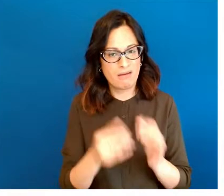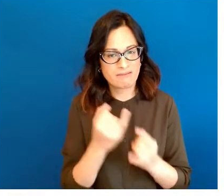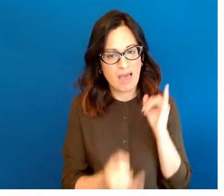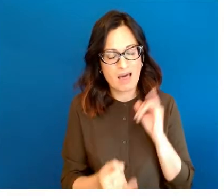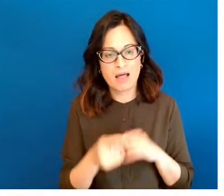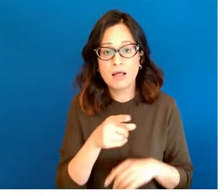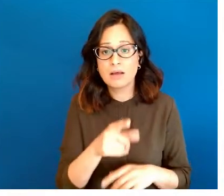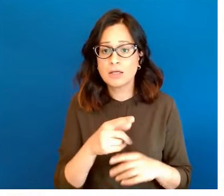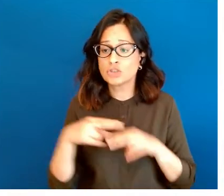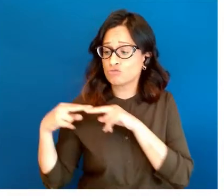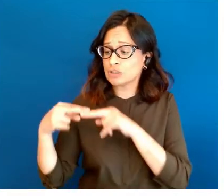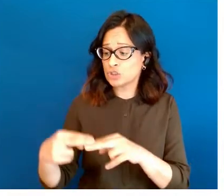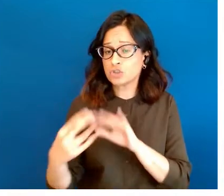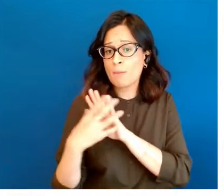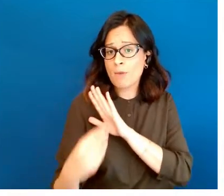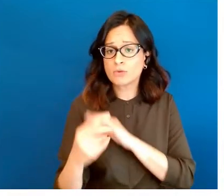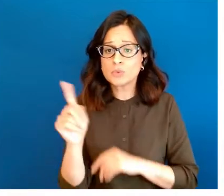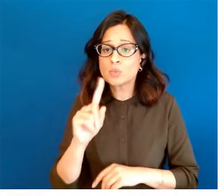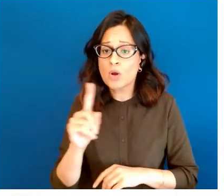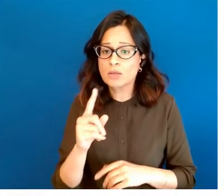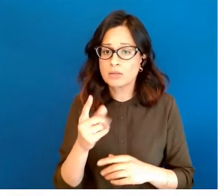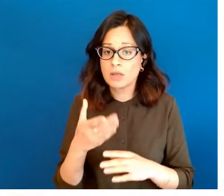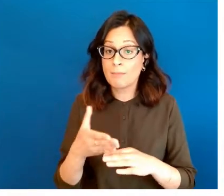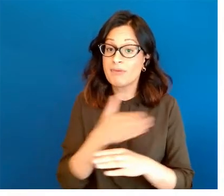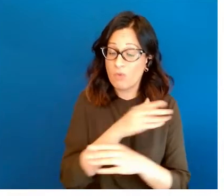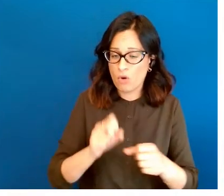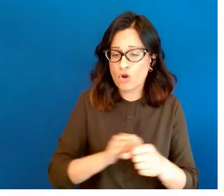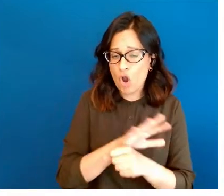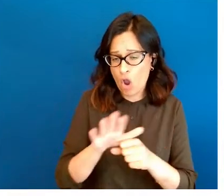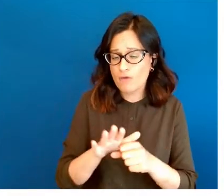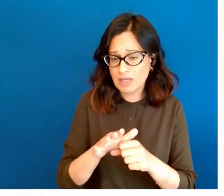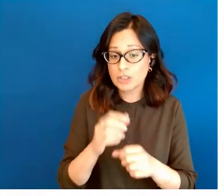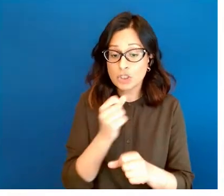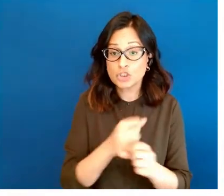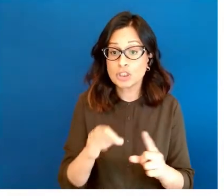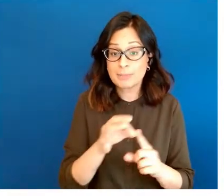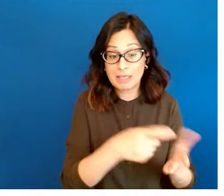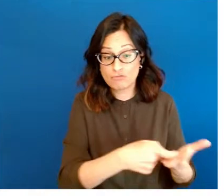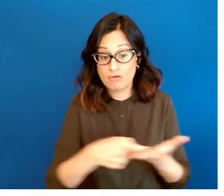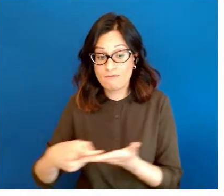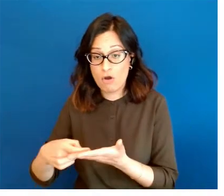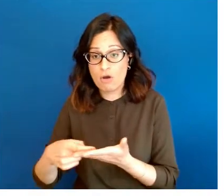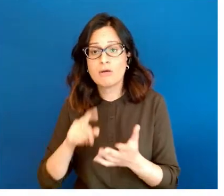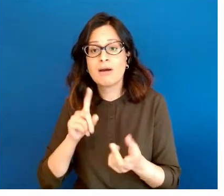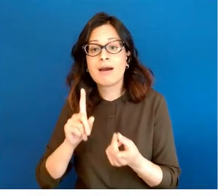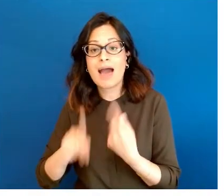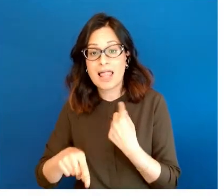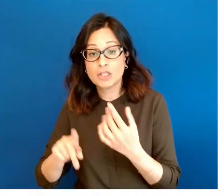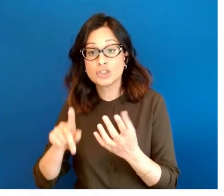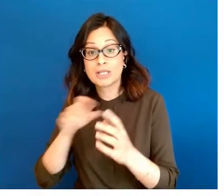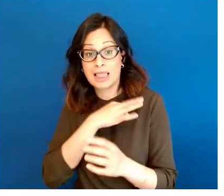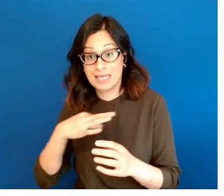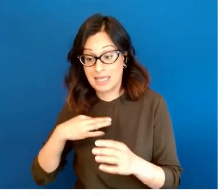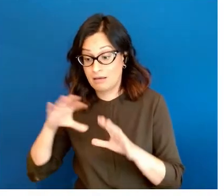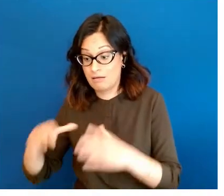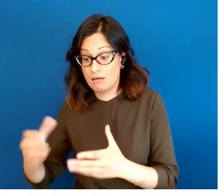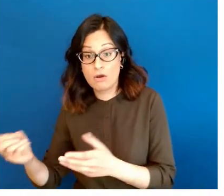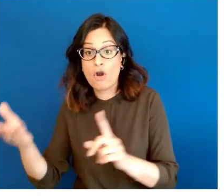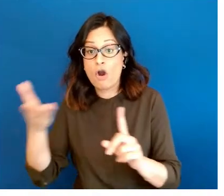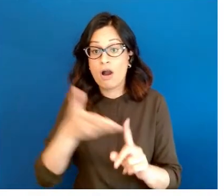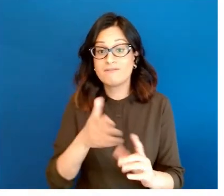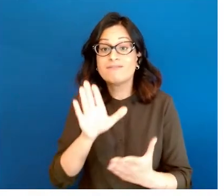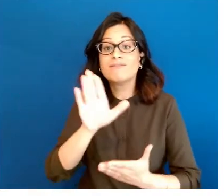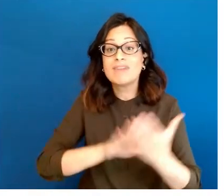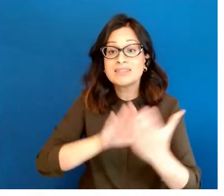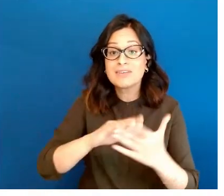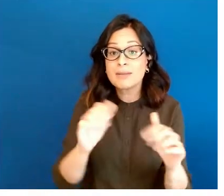that we used perhaps prior to COVID was that the GP would refer a patient to our allergy clinic. We would offer the patient a face-to-face appointment. We would